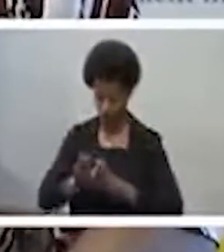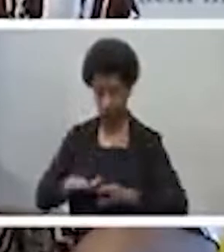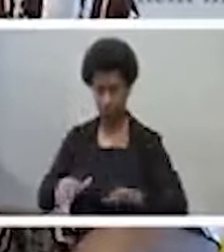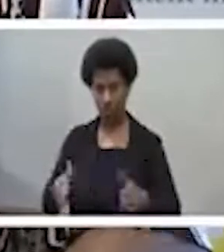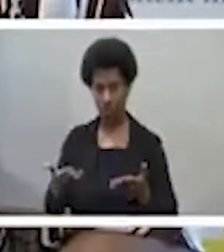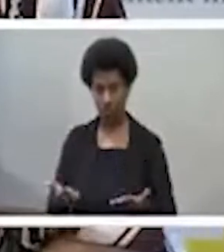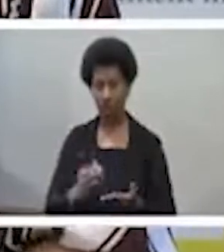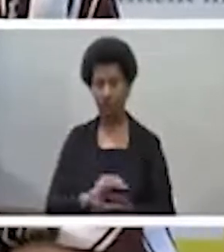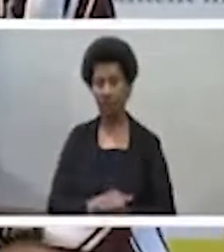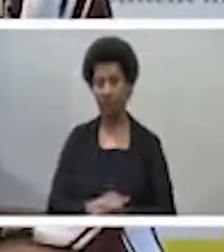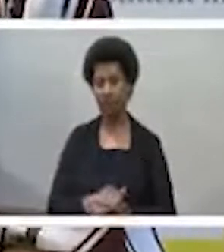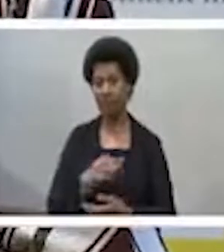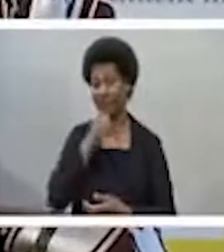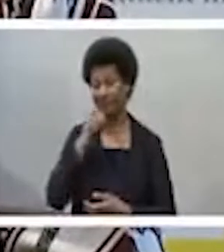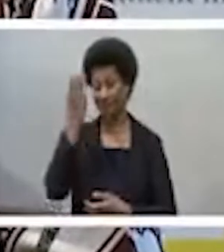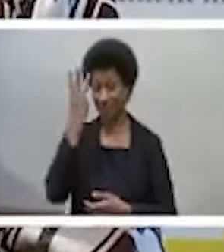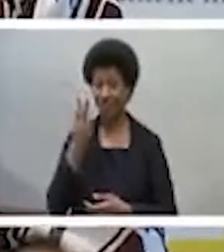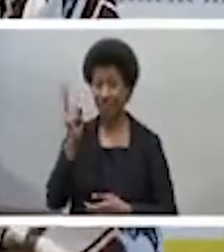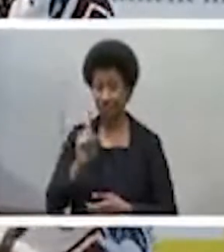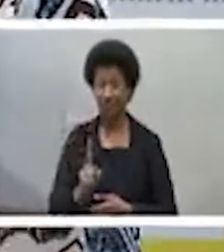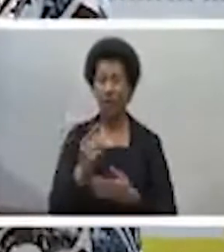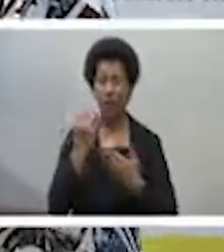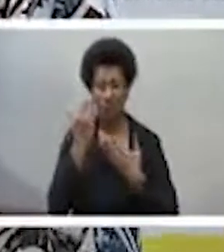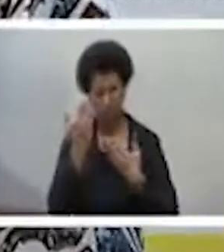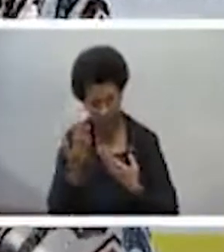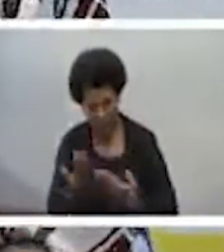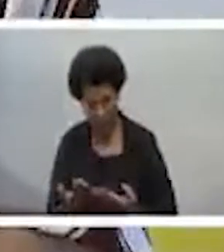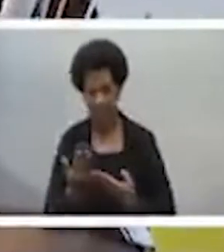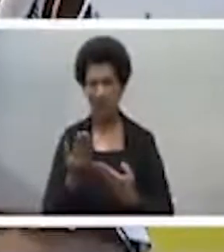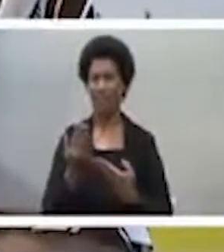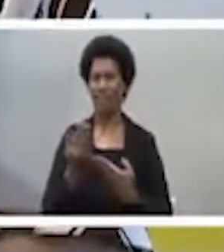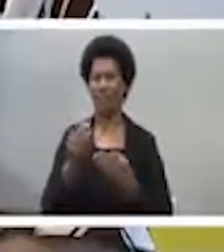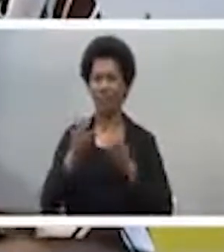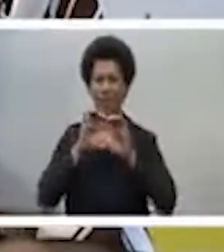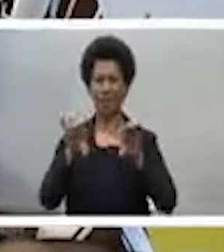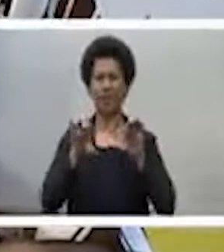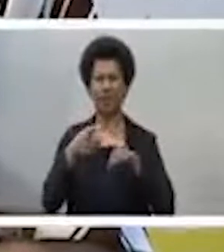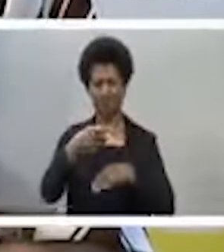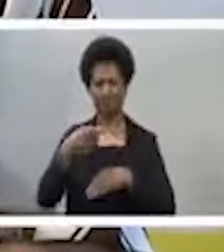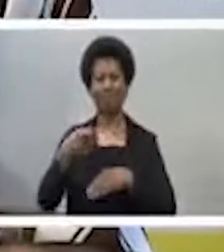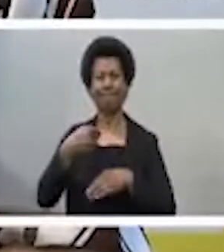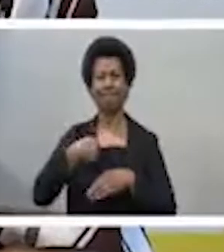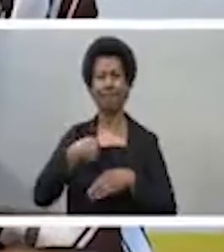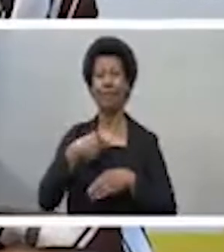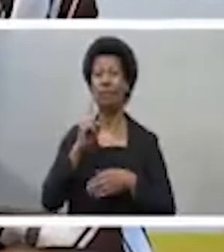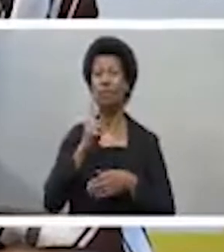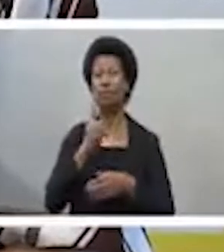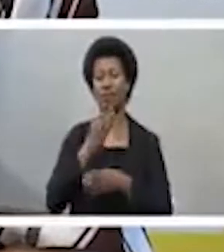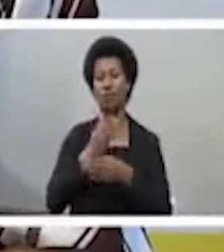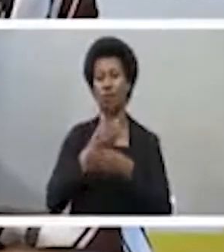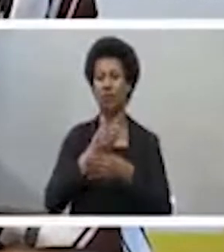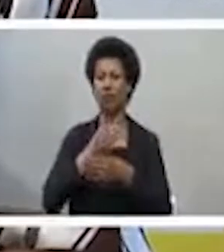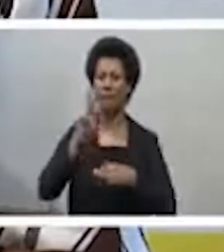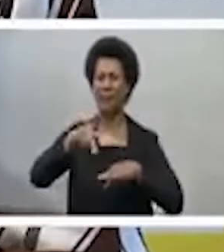Ladies and gentlemen, that is why I'm honored today to accept the Council invitation to serve as a Pacific champion for early